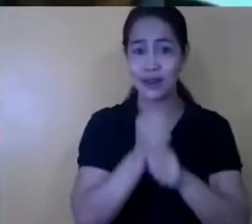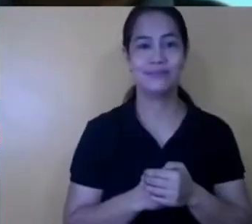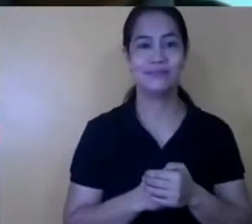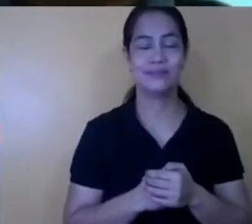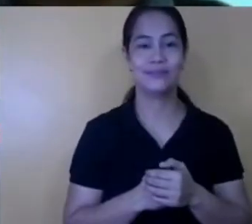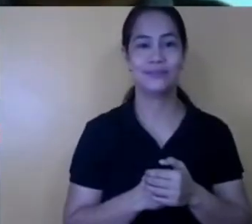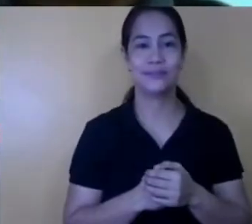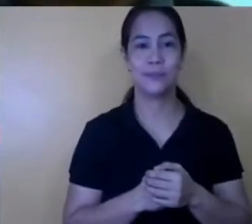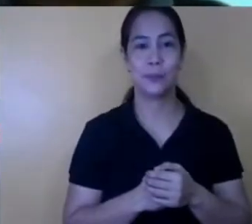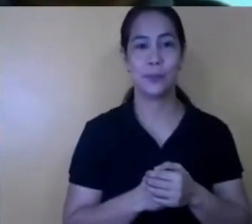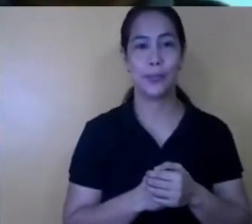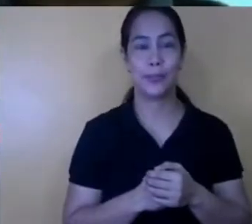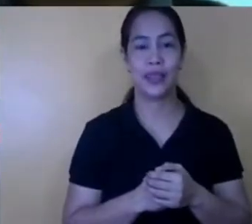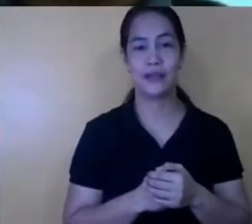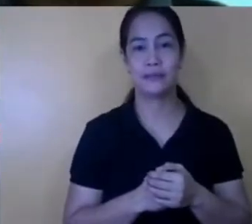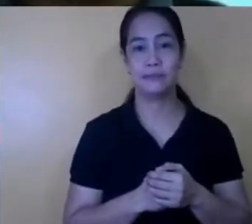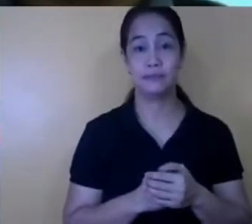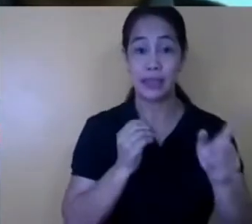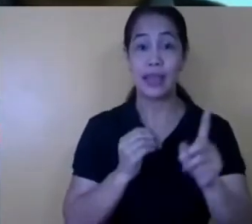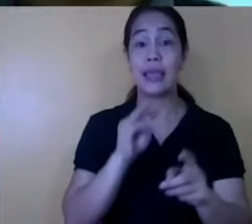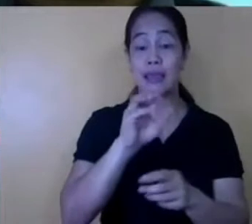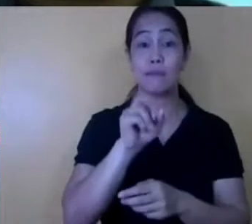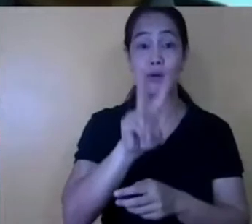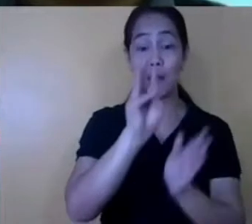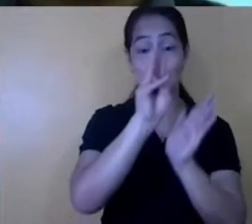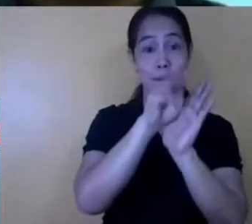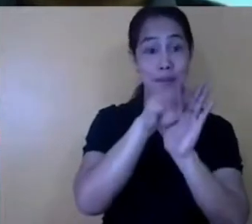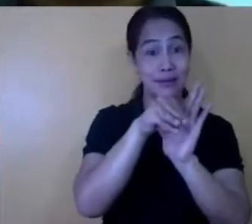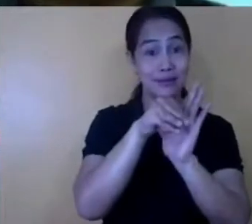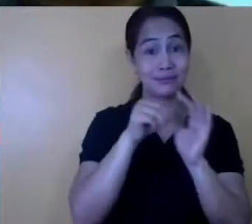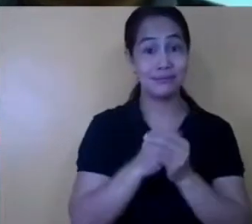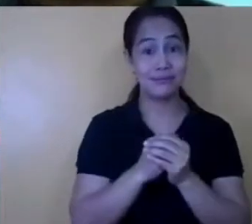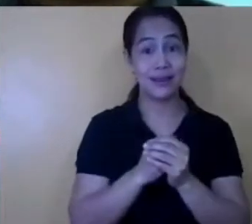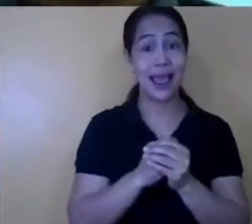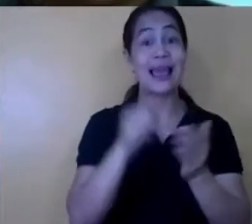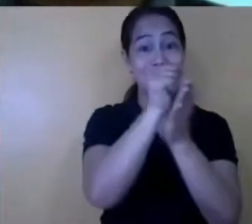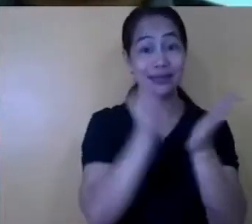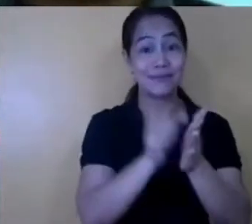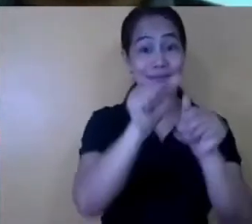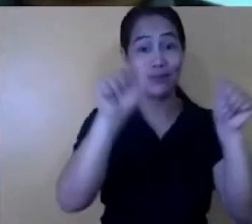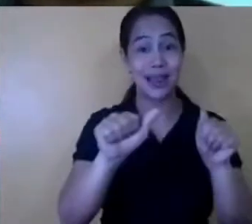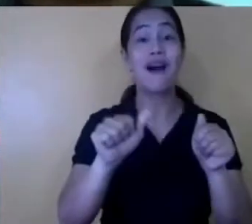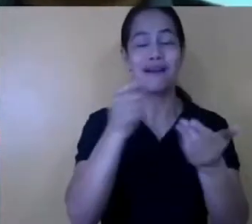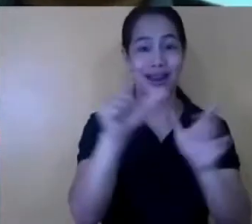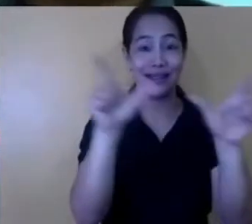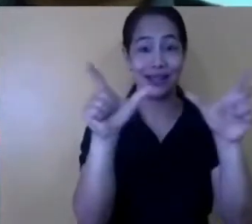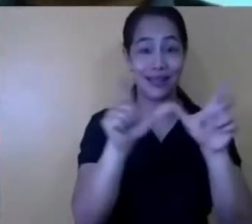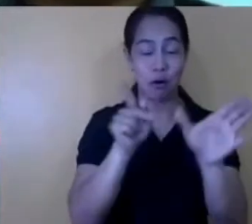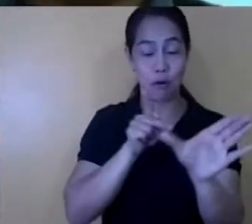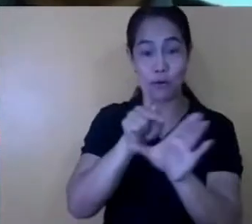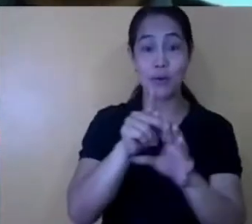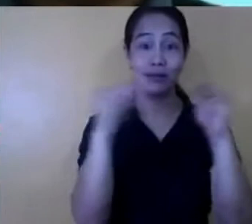rating. MOV2, minutes of subject area or grade level meetings or professional meetings on the